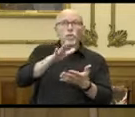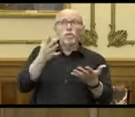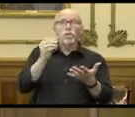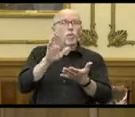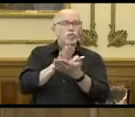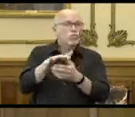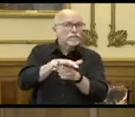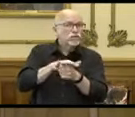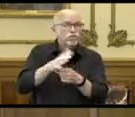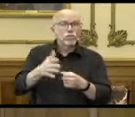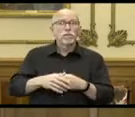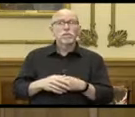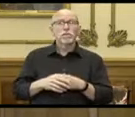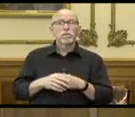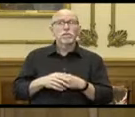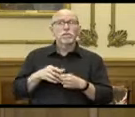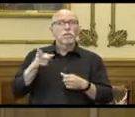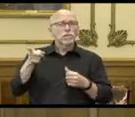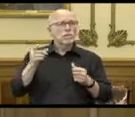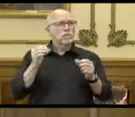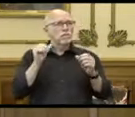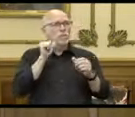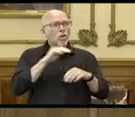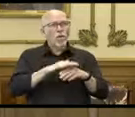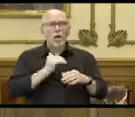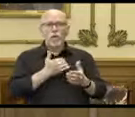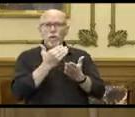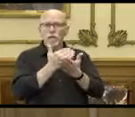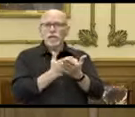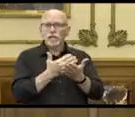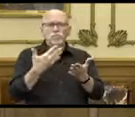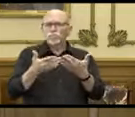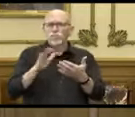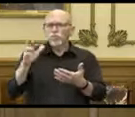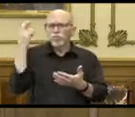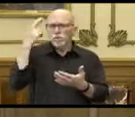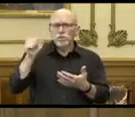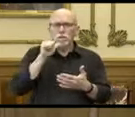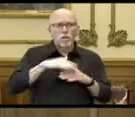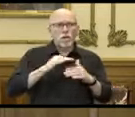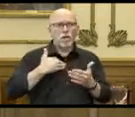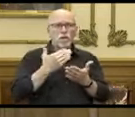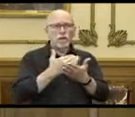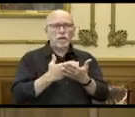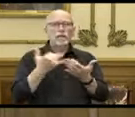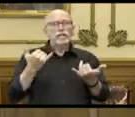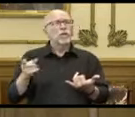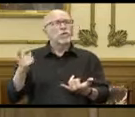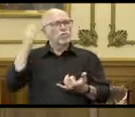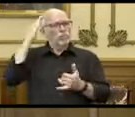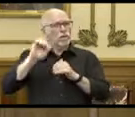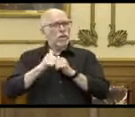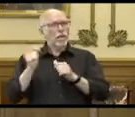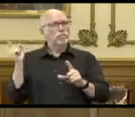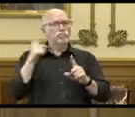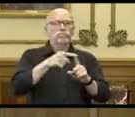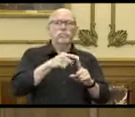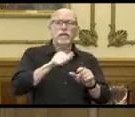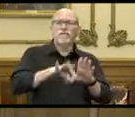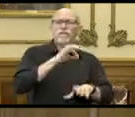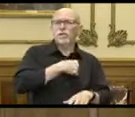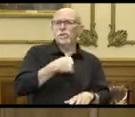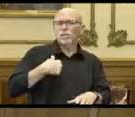school district that may not be on our list for whatever reason knows how to directly reach